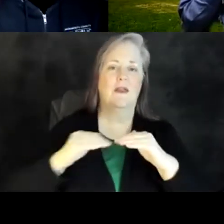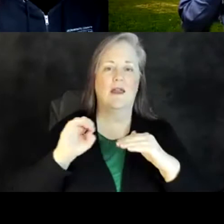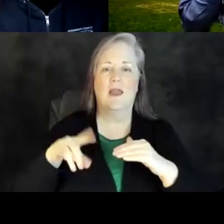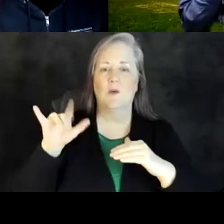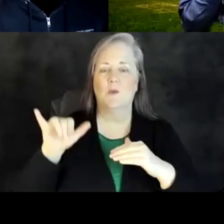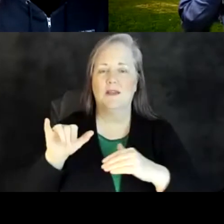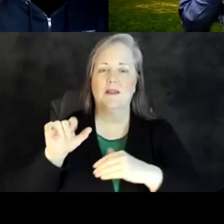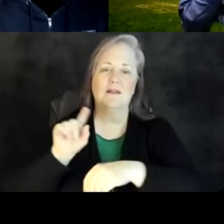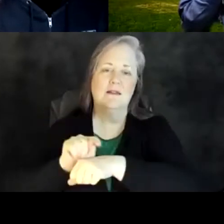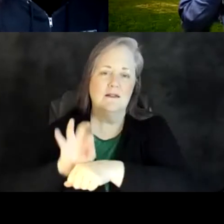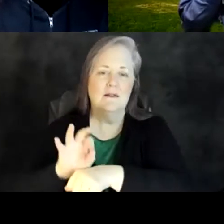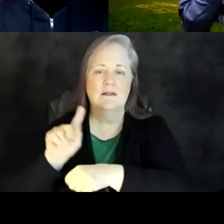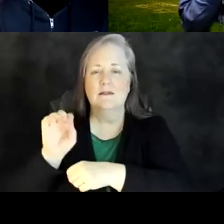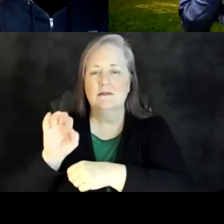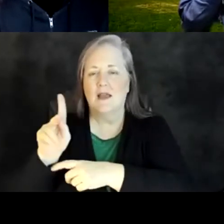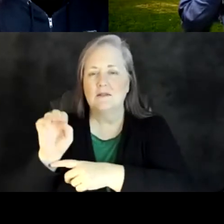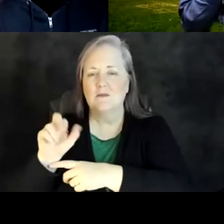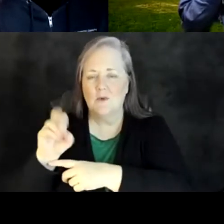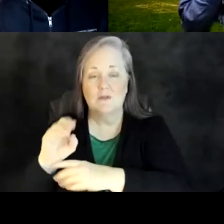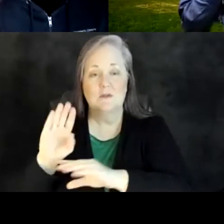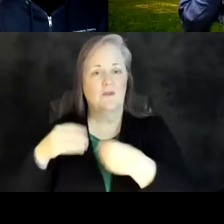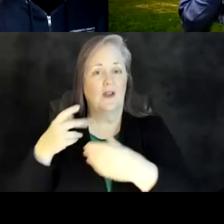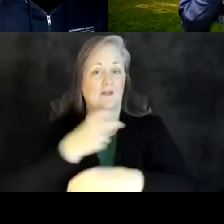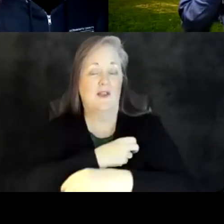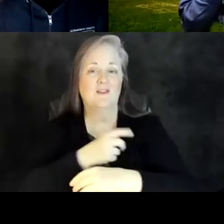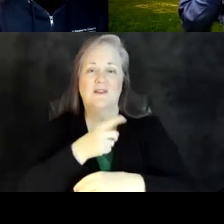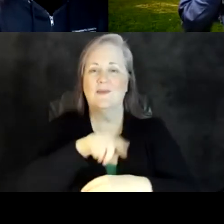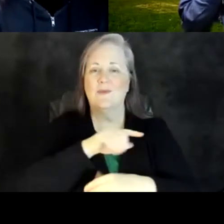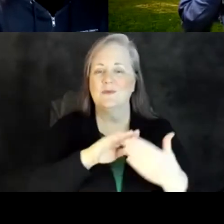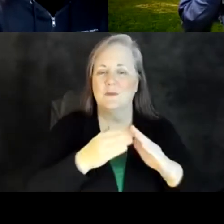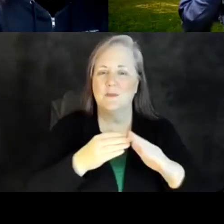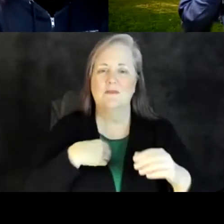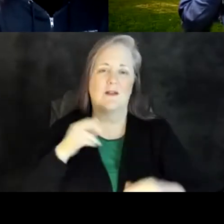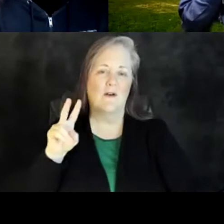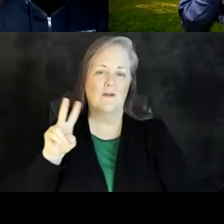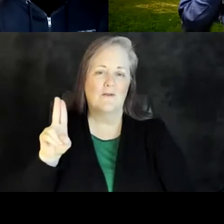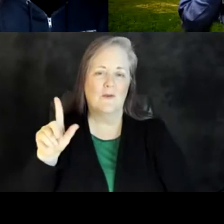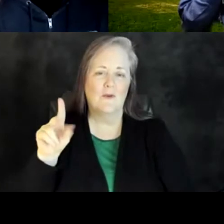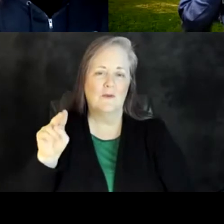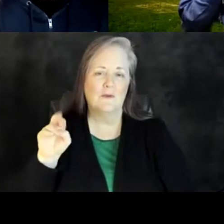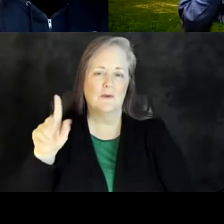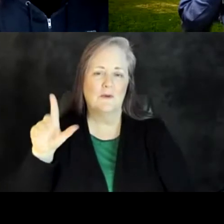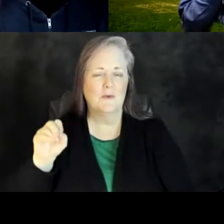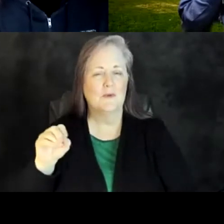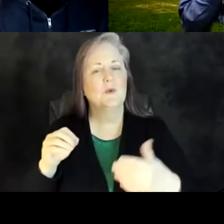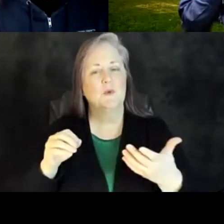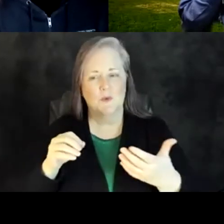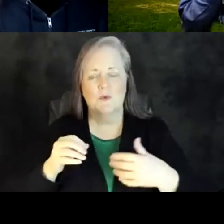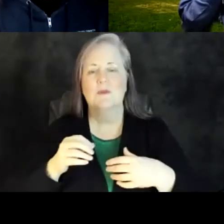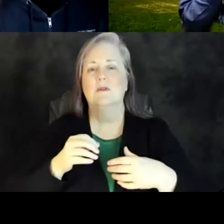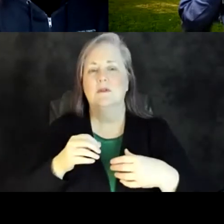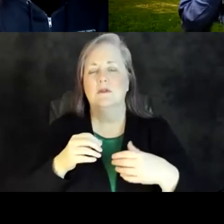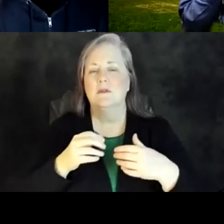to provide them the vaccinations in our vulnerable communities. And we have many health partners that assist us in